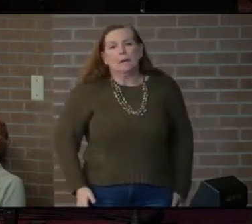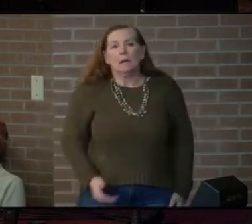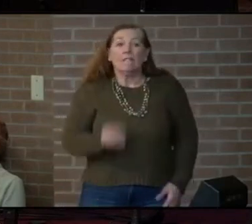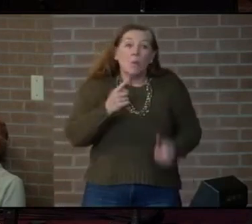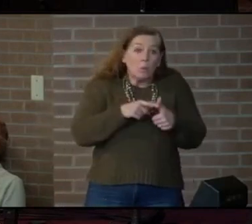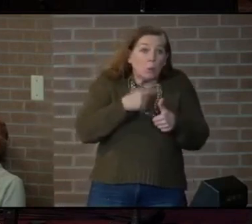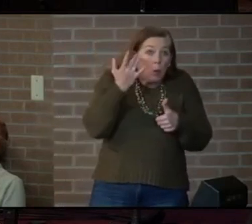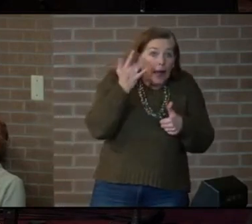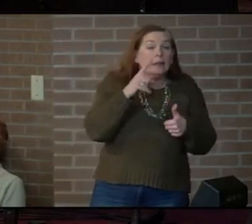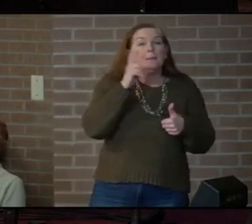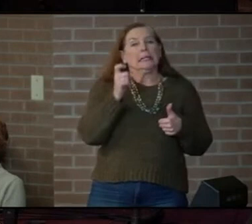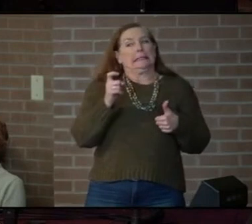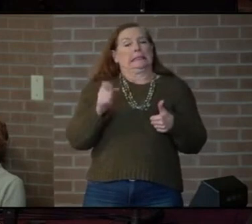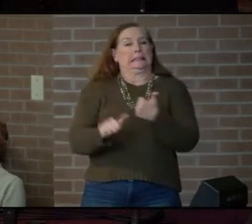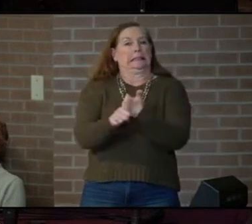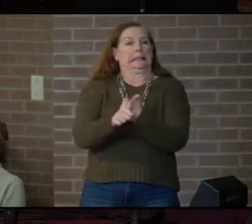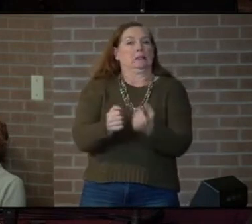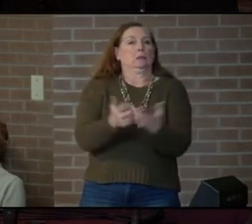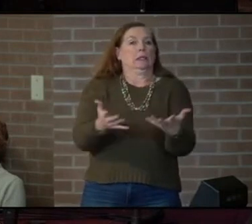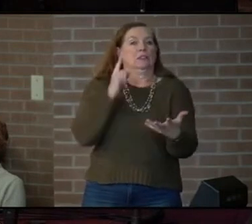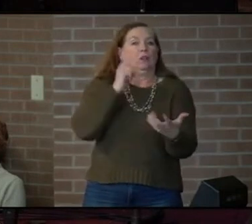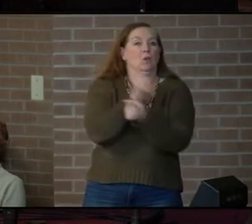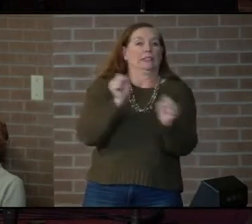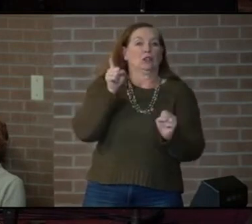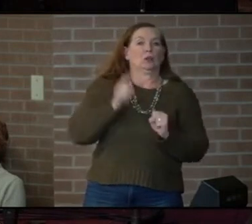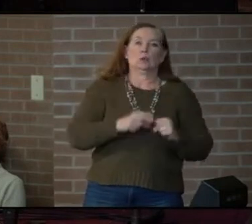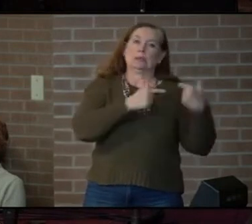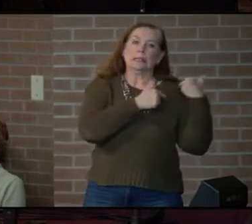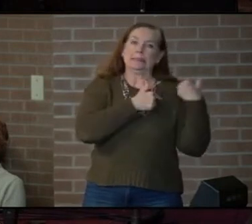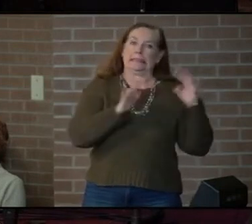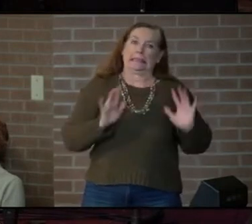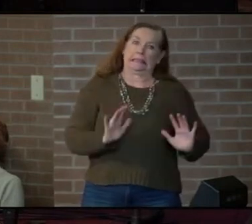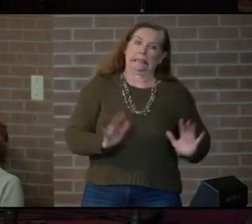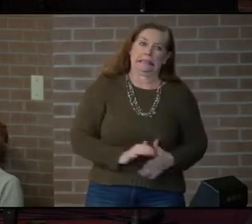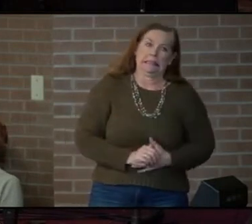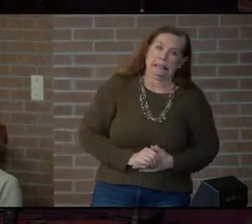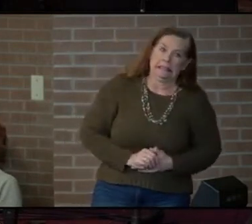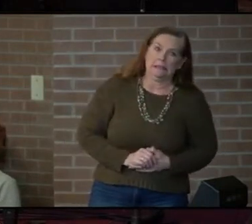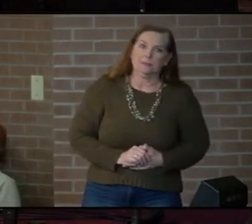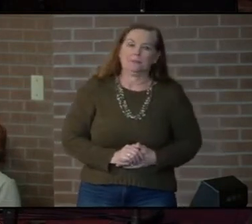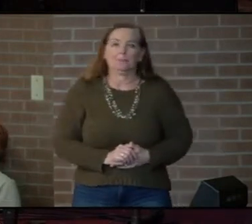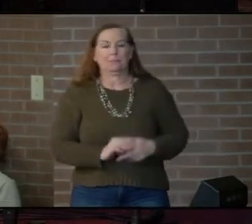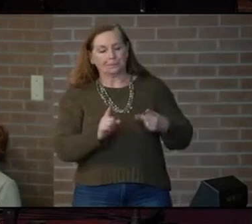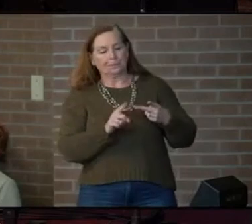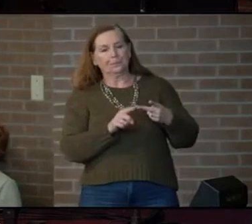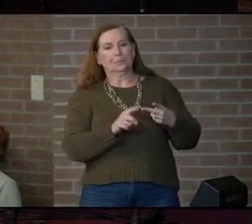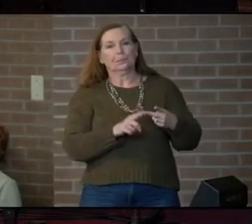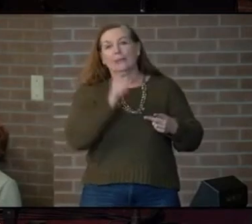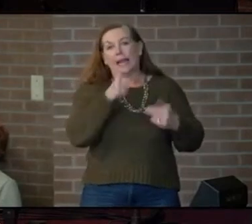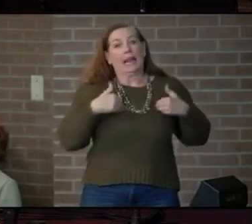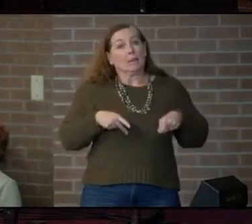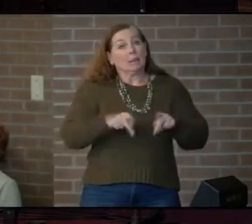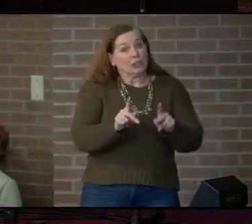One, because it was too dangerous of a rescue, liability issues. And then the other one was because they did not have